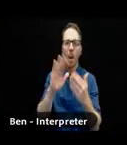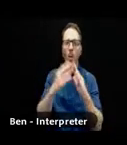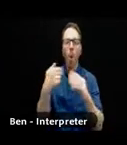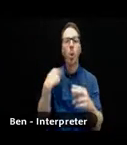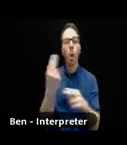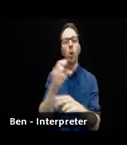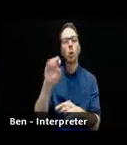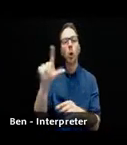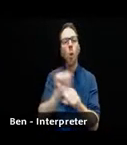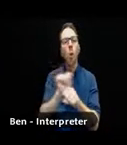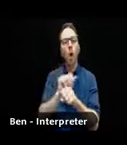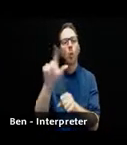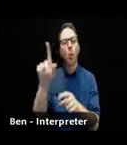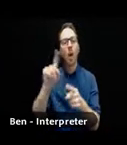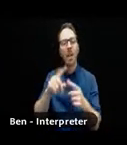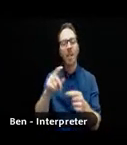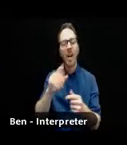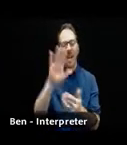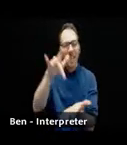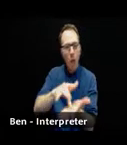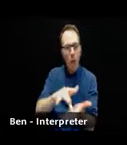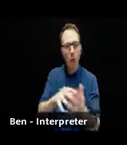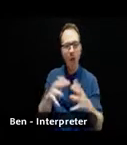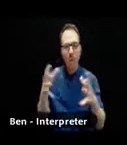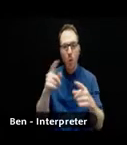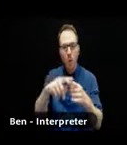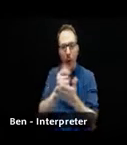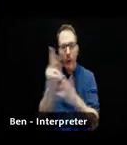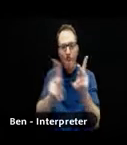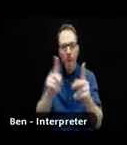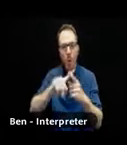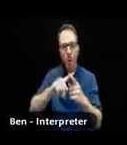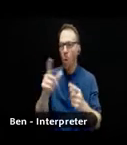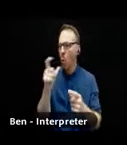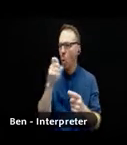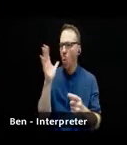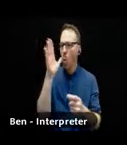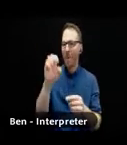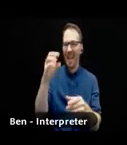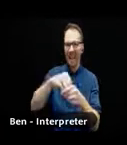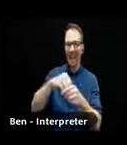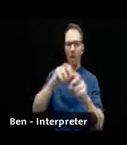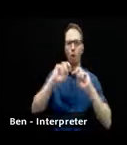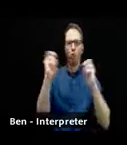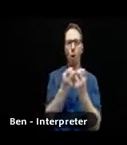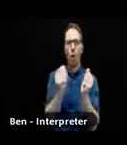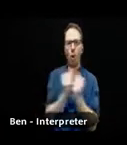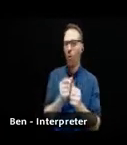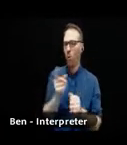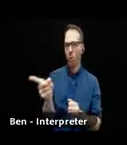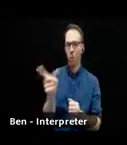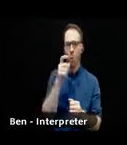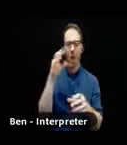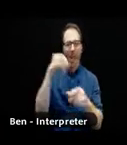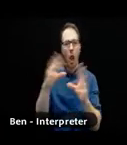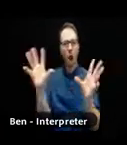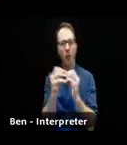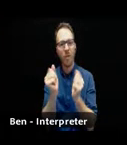of concentric spheres and helping people determine who's going to be in the circle with you or who's going to be in the conference with